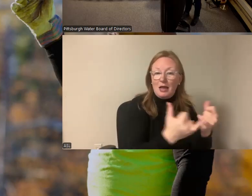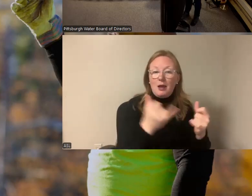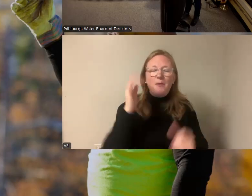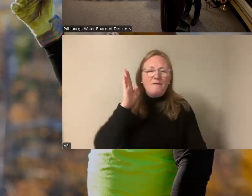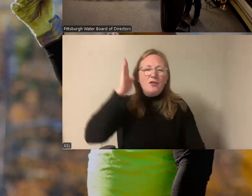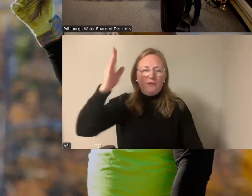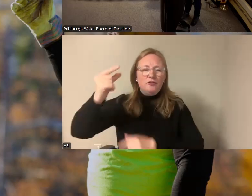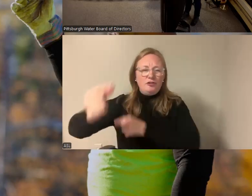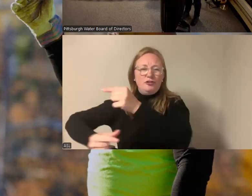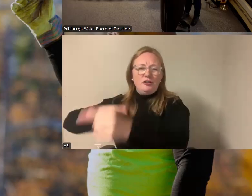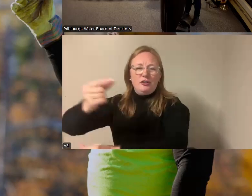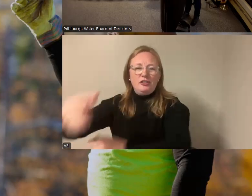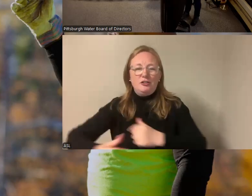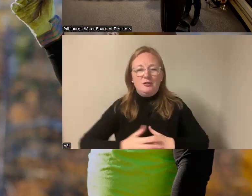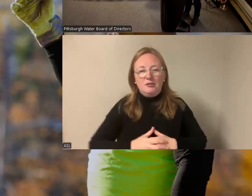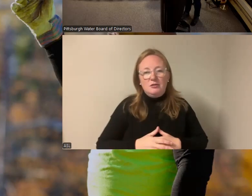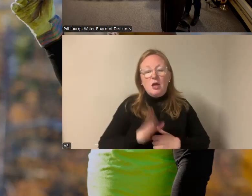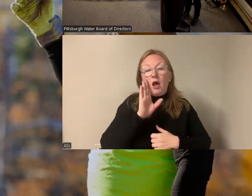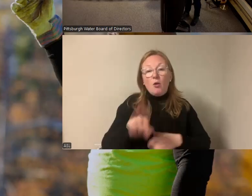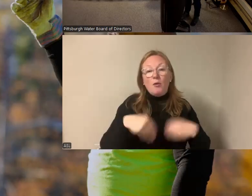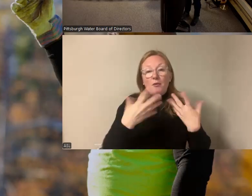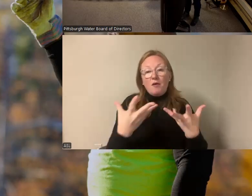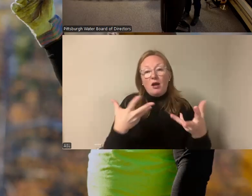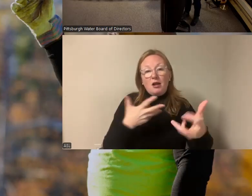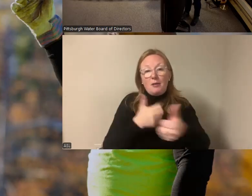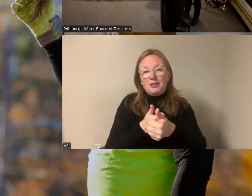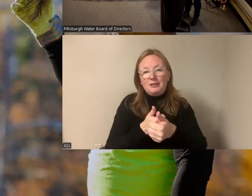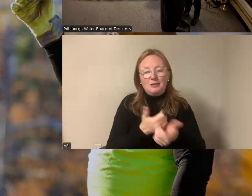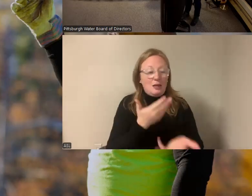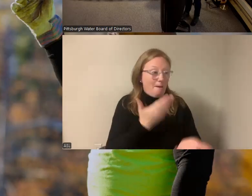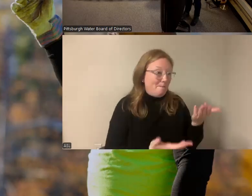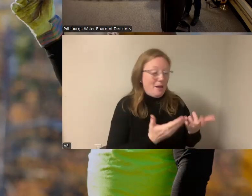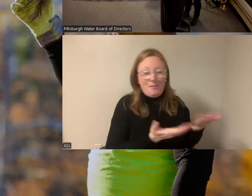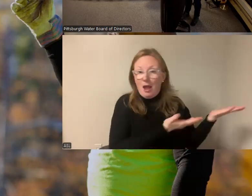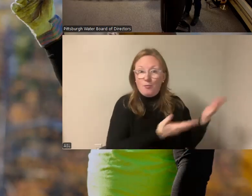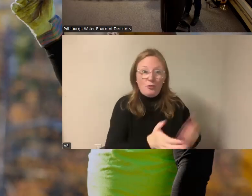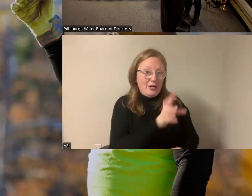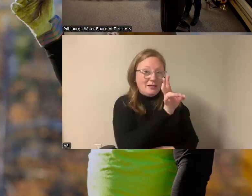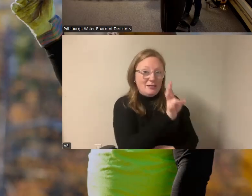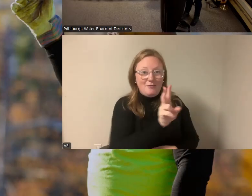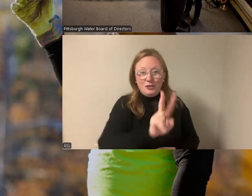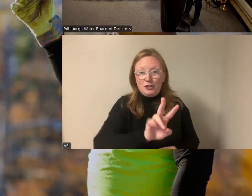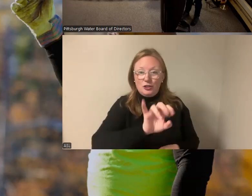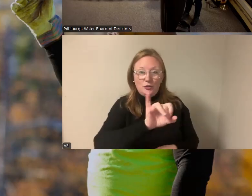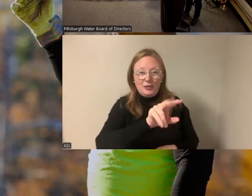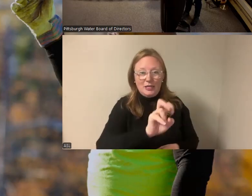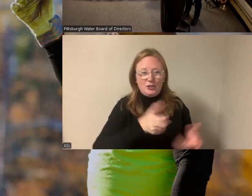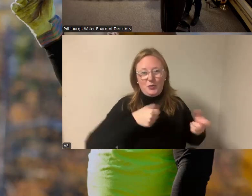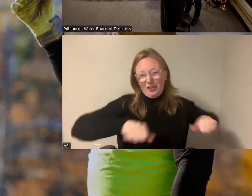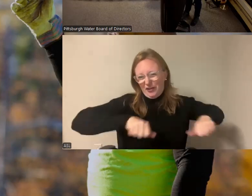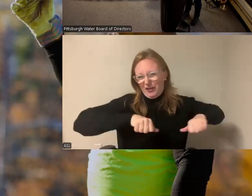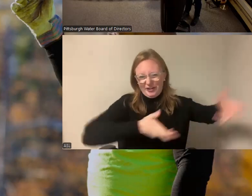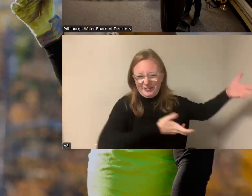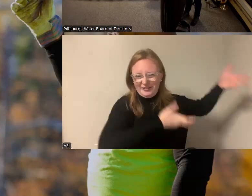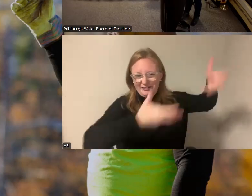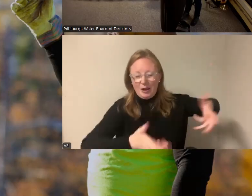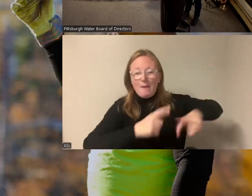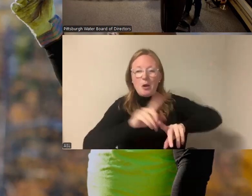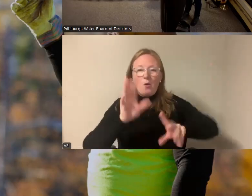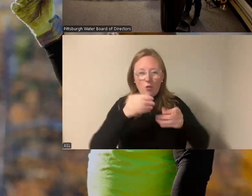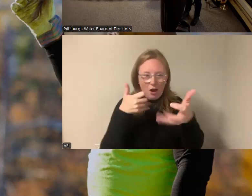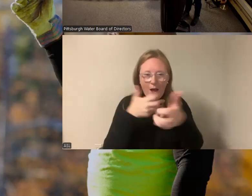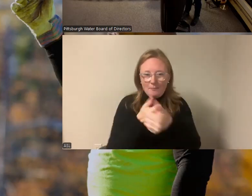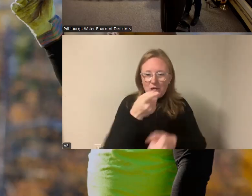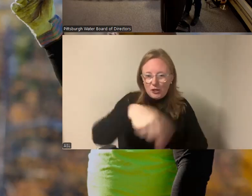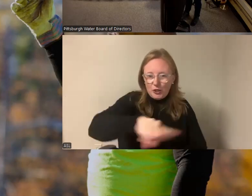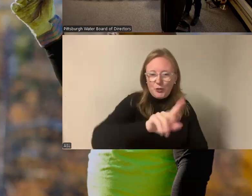generations. I'll be providing some additional updates. Maybe I'll bring along a 72-inch valve at some point, big cart. But we'll give you some updates as we get into